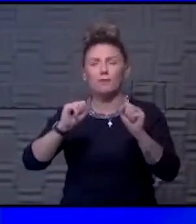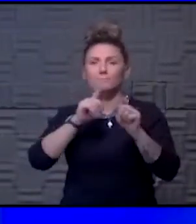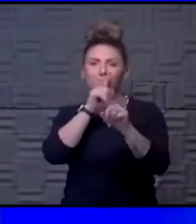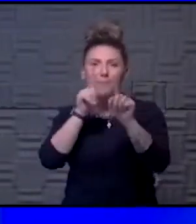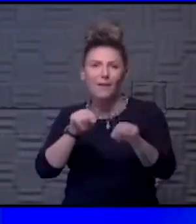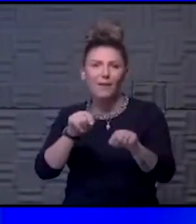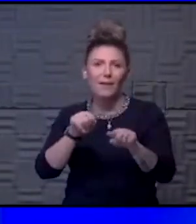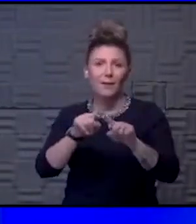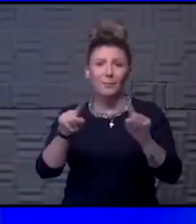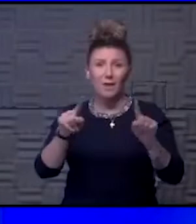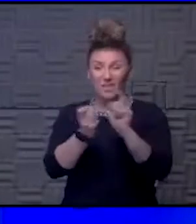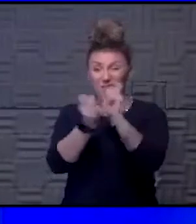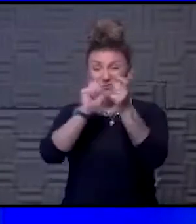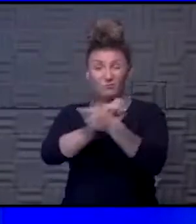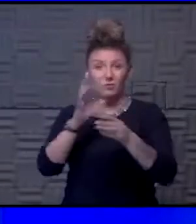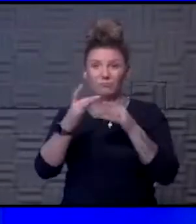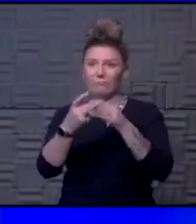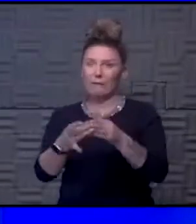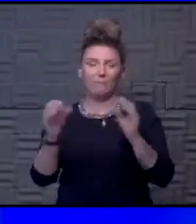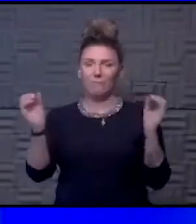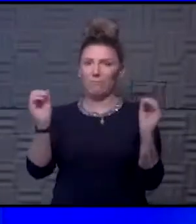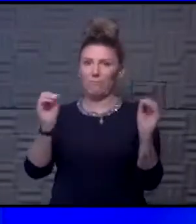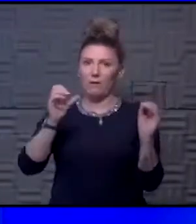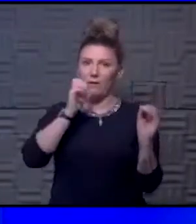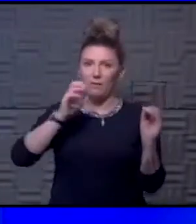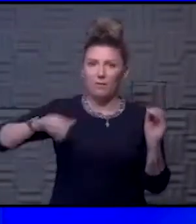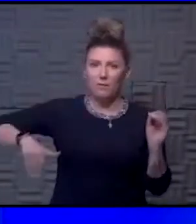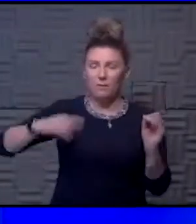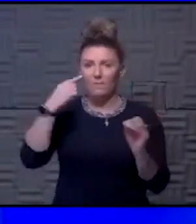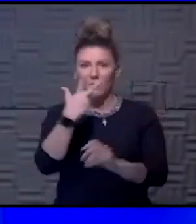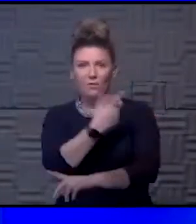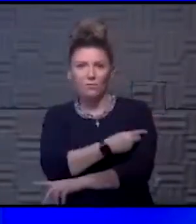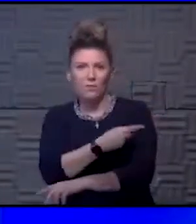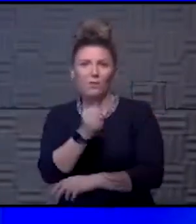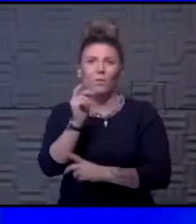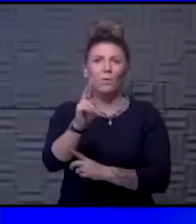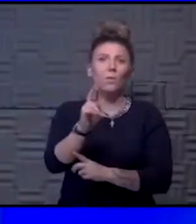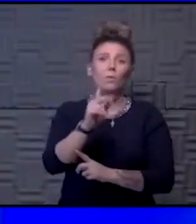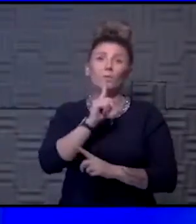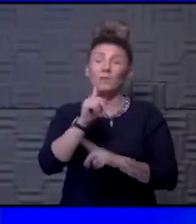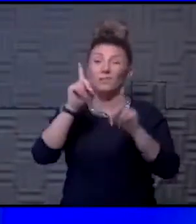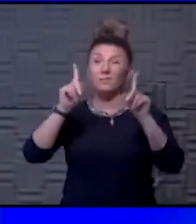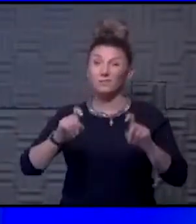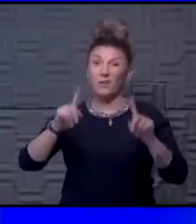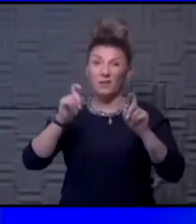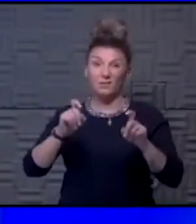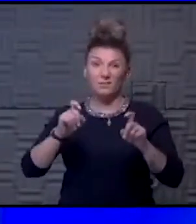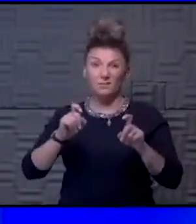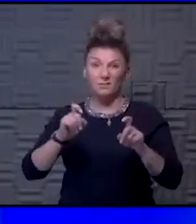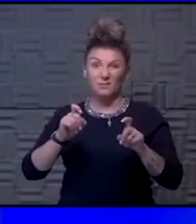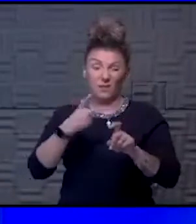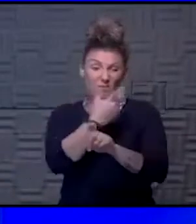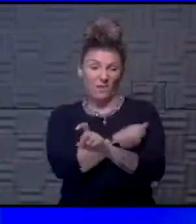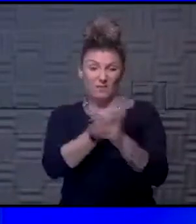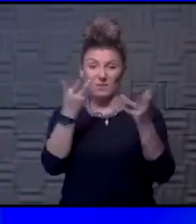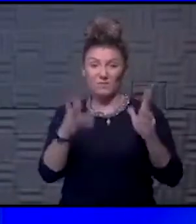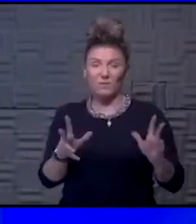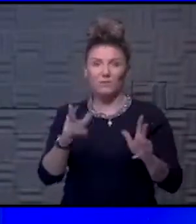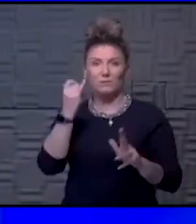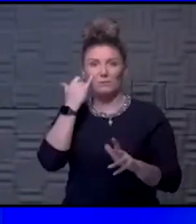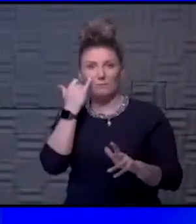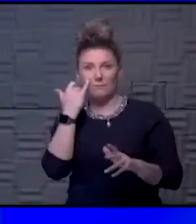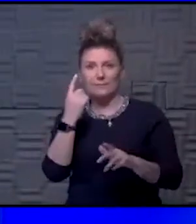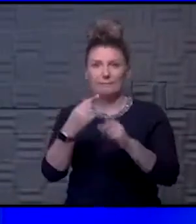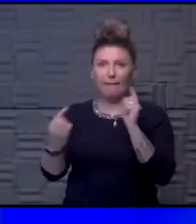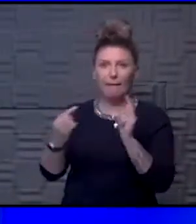there is no change in guidance at this point for vaccination, or even really testing after vaccination, whether that's antibodies. And